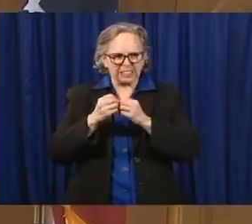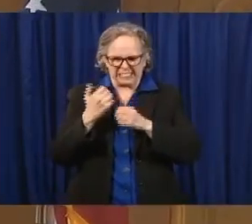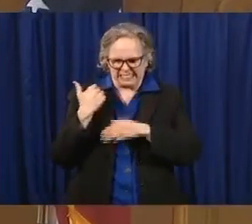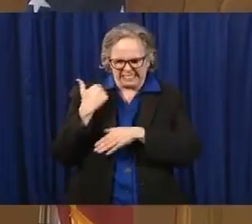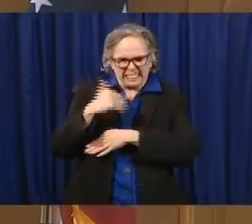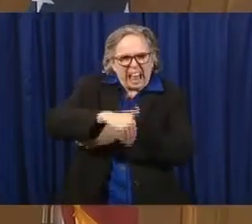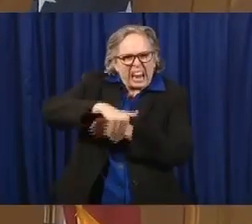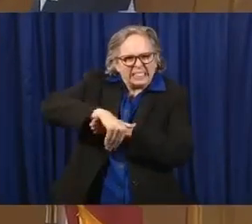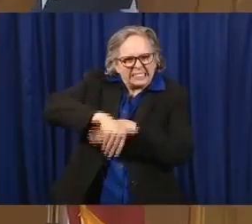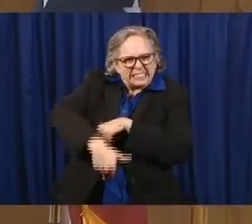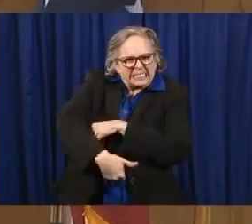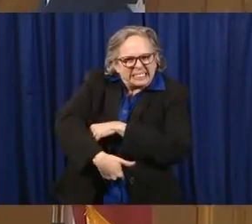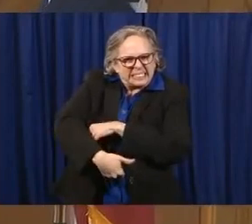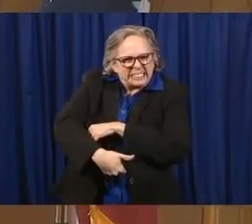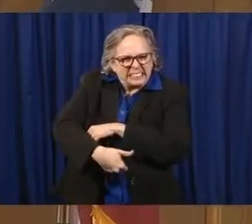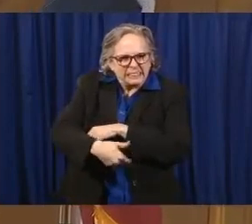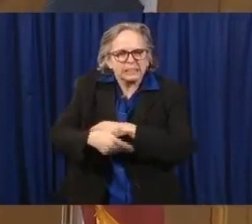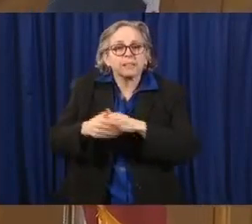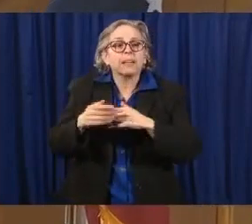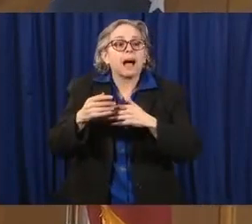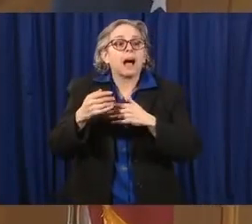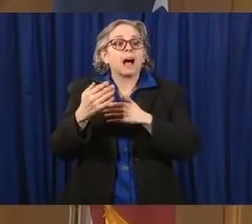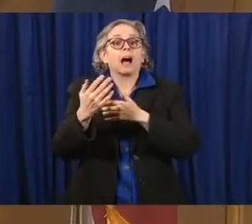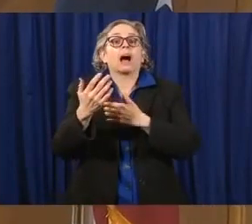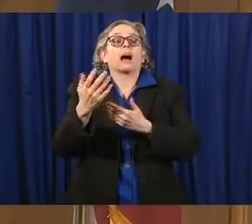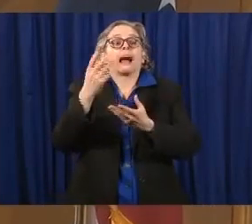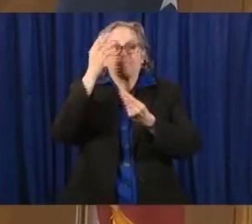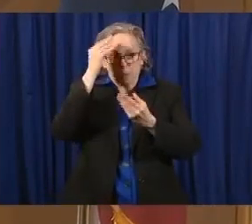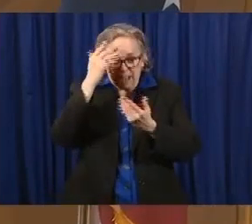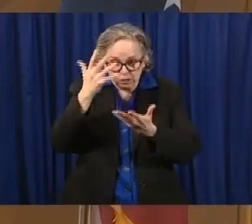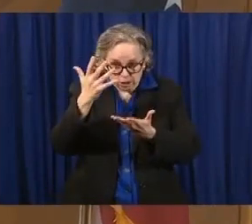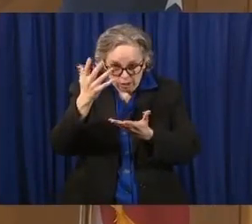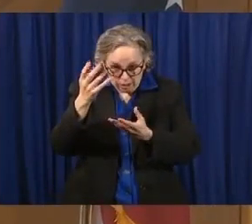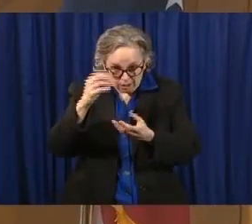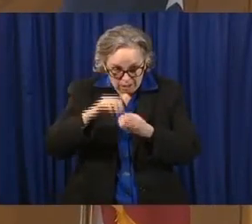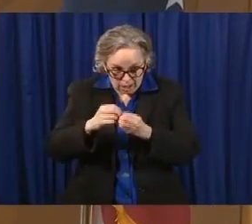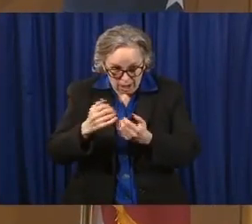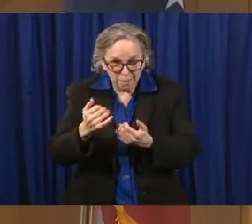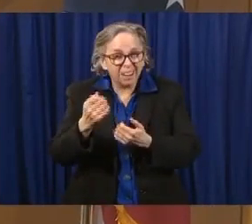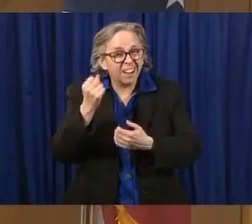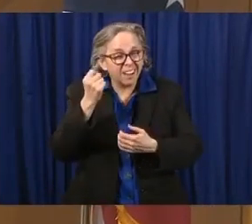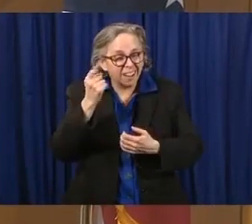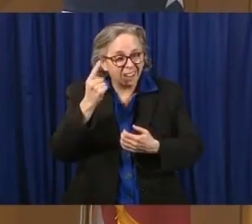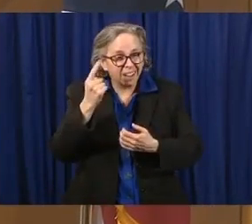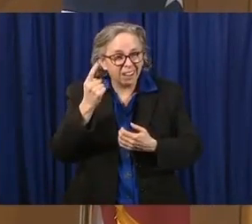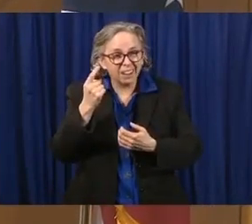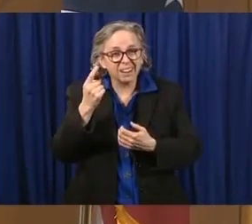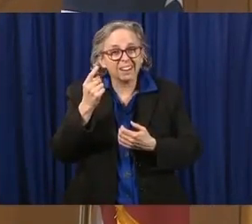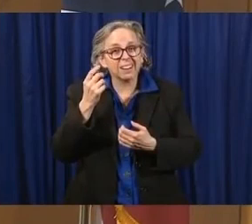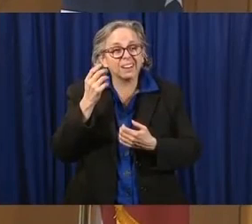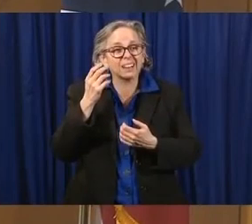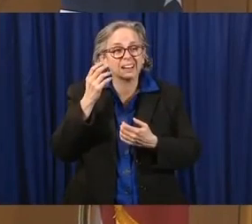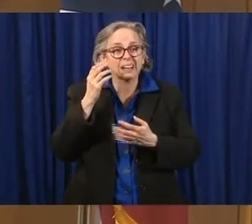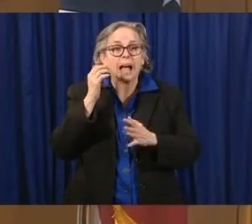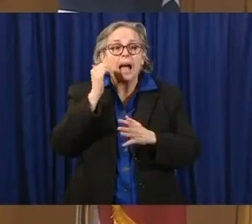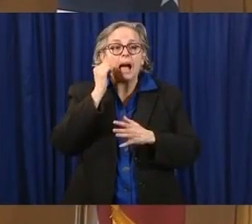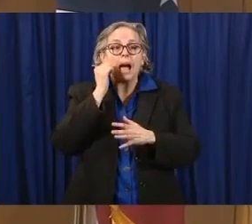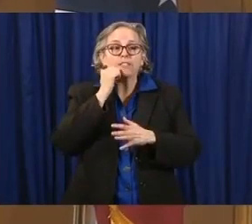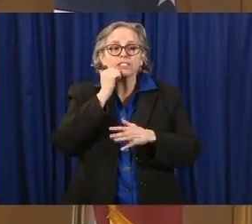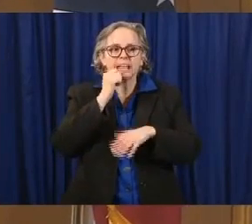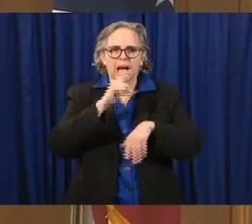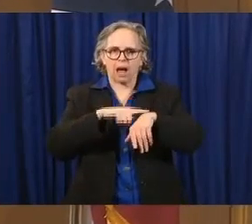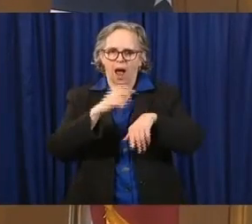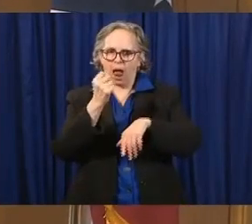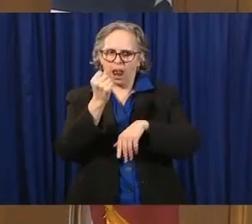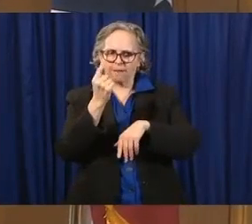the full numbers in, but those numbers actually switch at 11 a.m. Yeah. Is that the